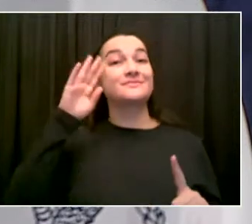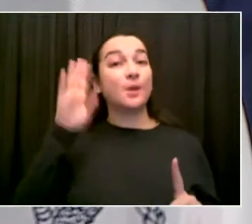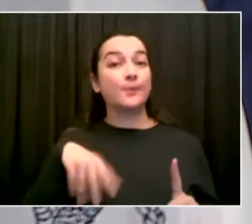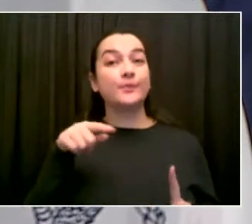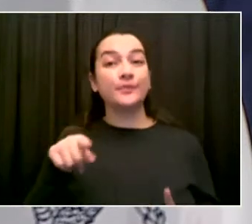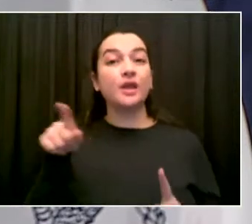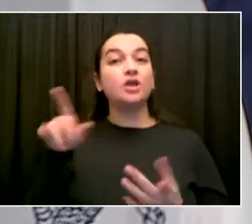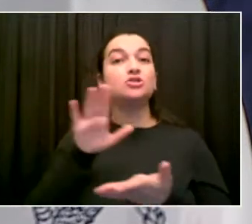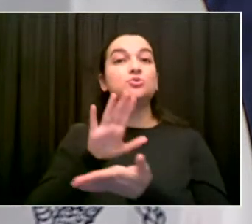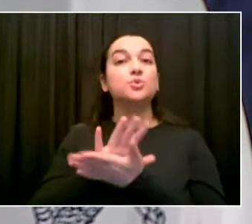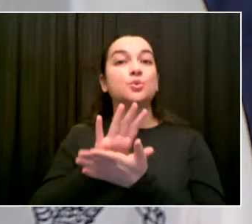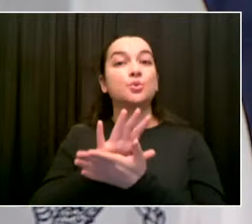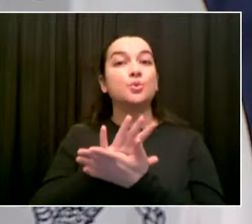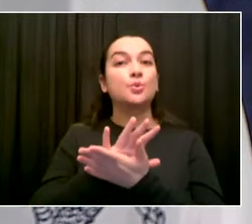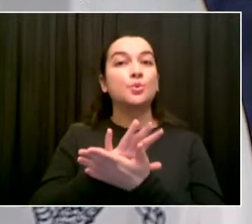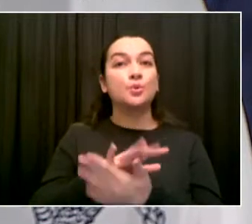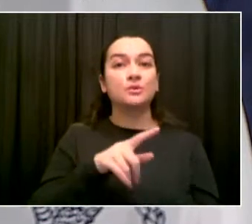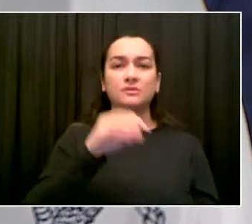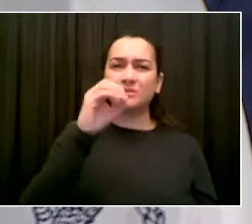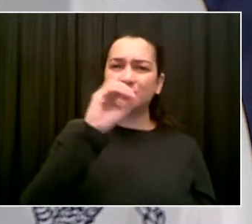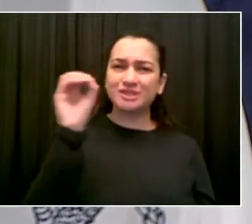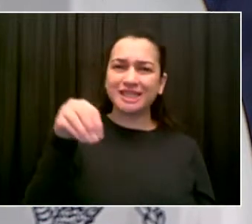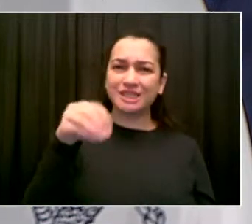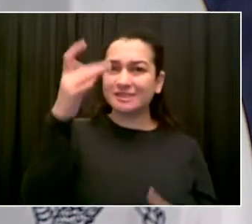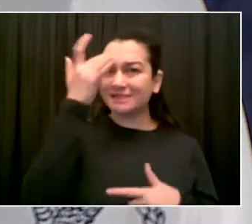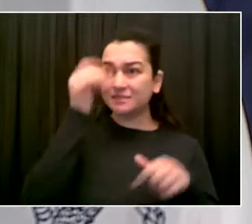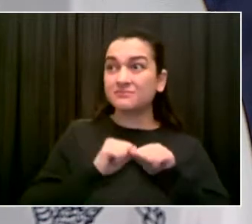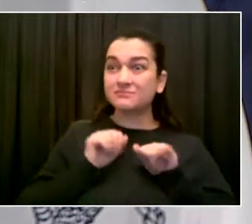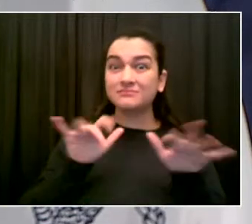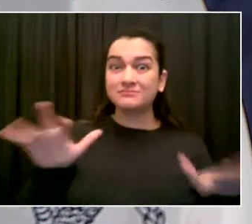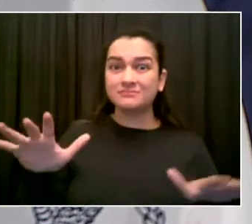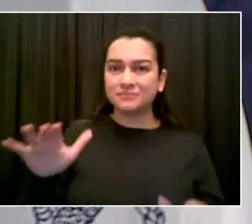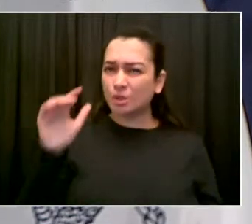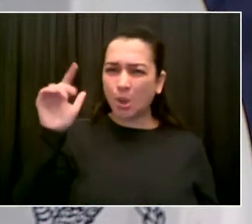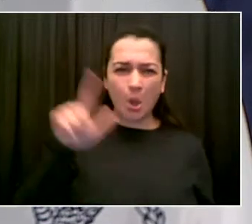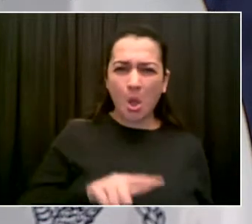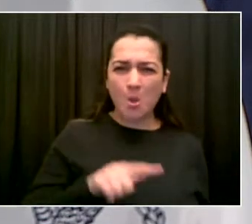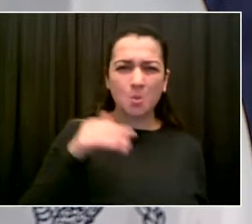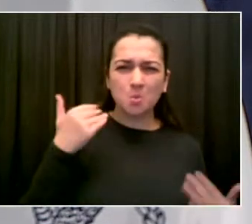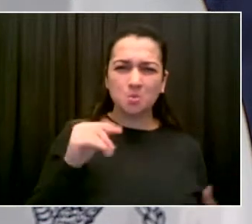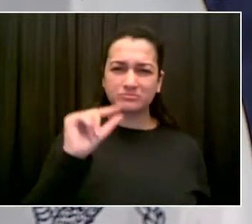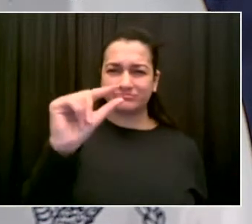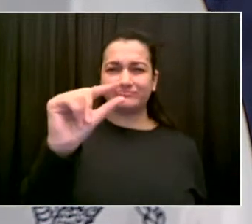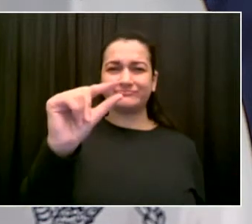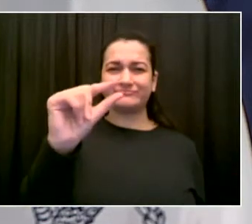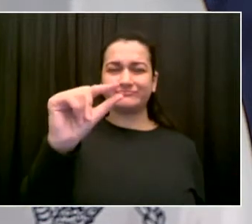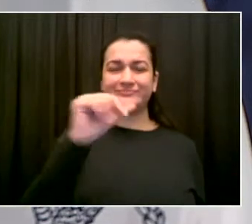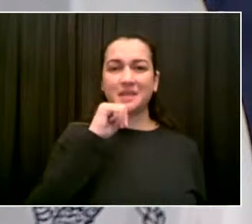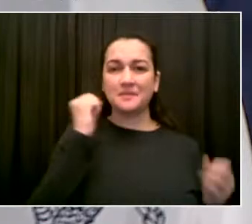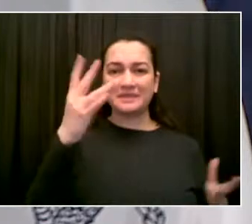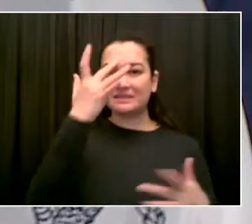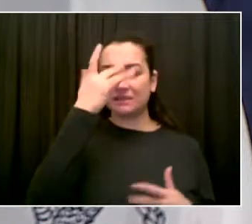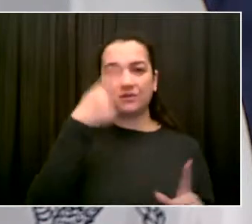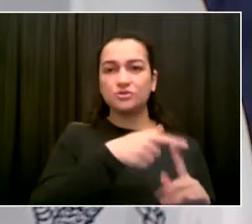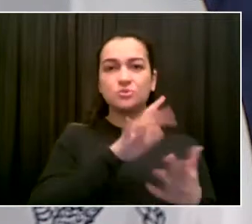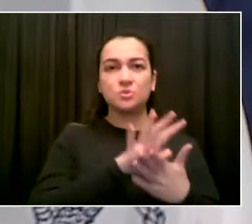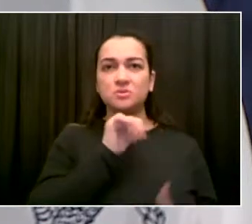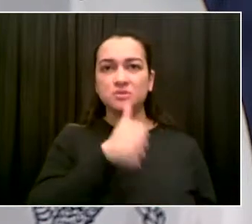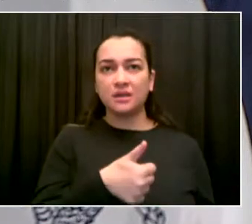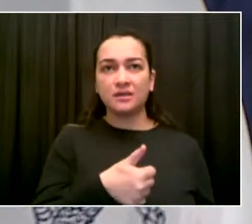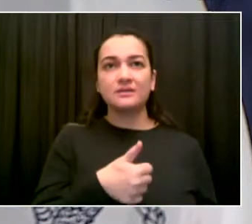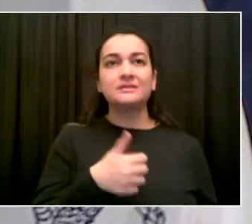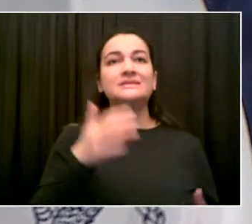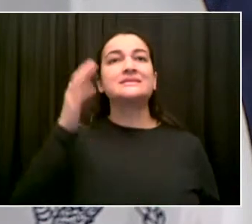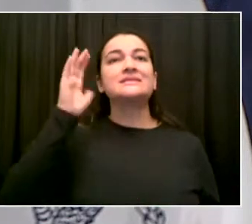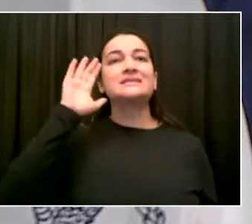striking. And whatever else was happening in the larger community, the level of infection in the school stayed very, very low. And we brought